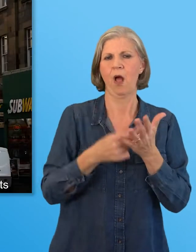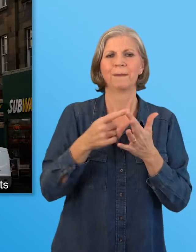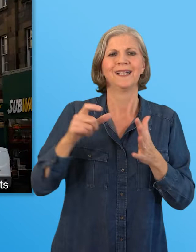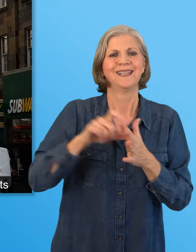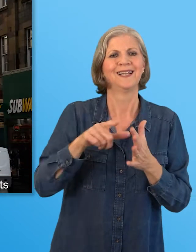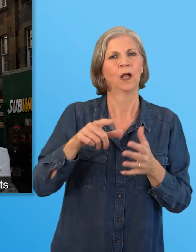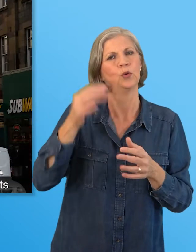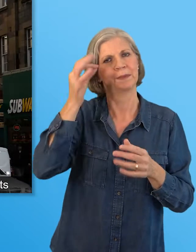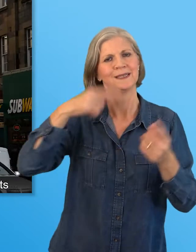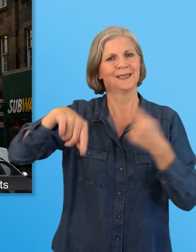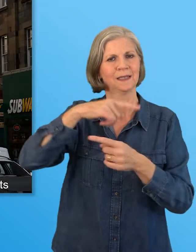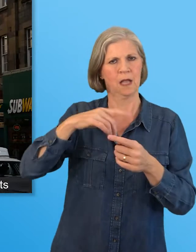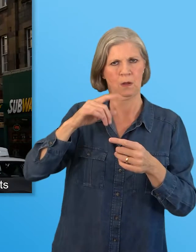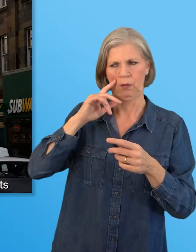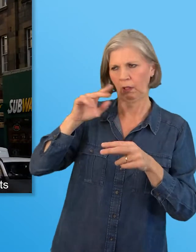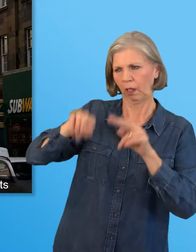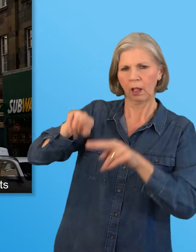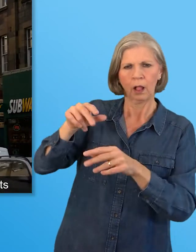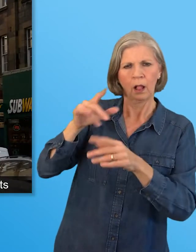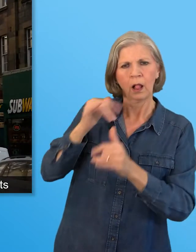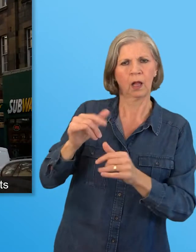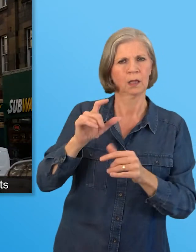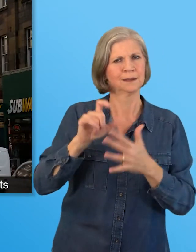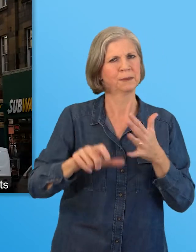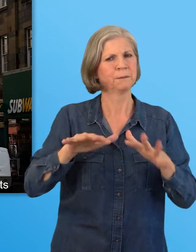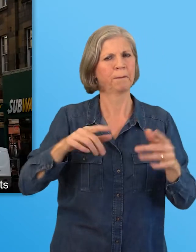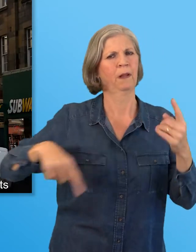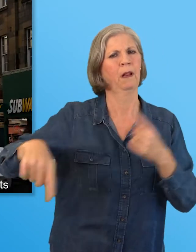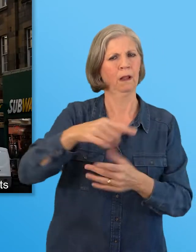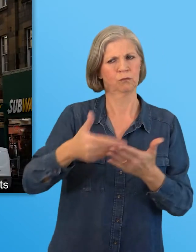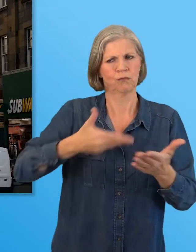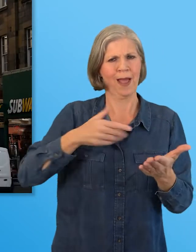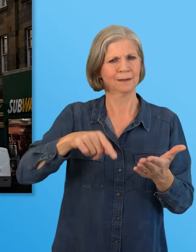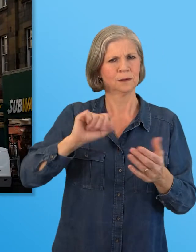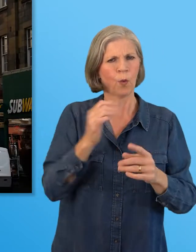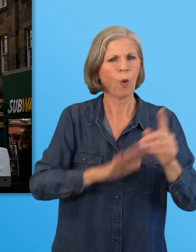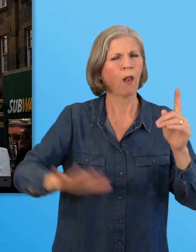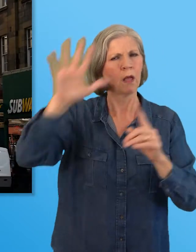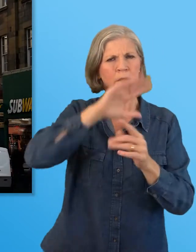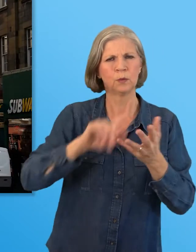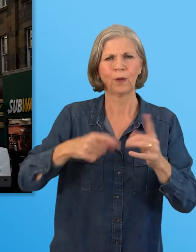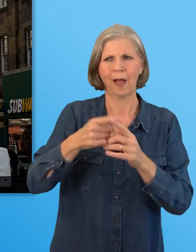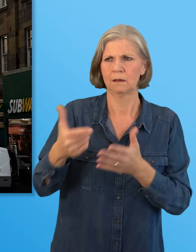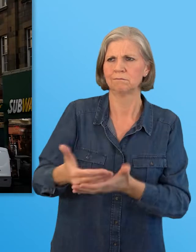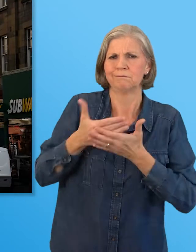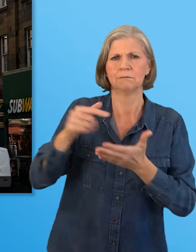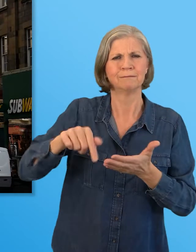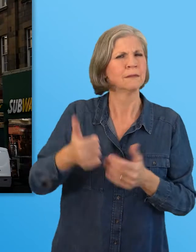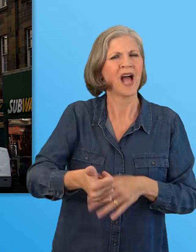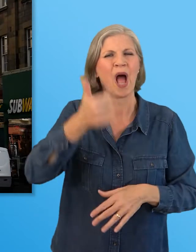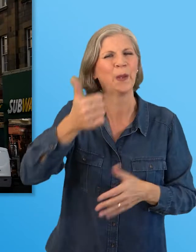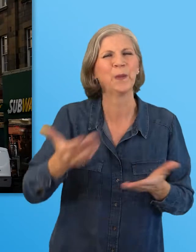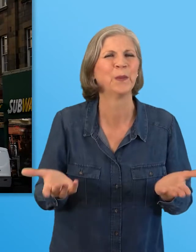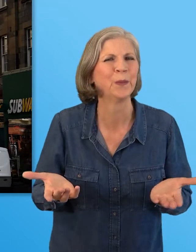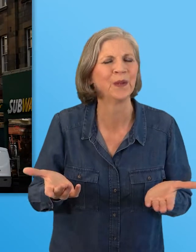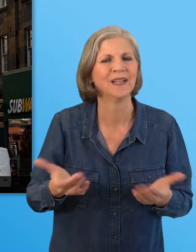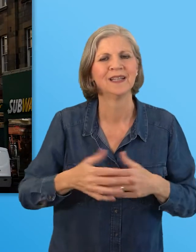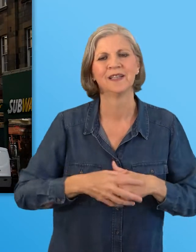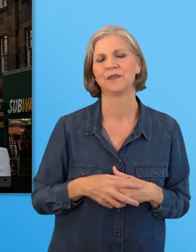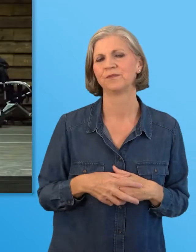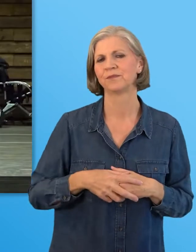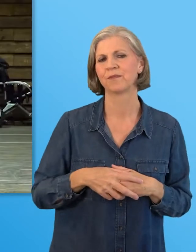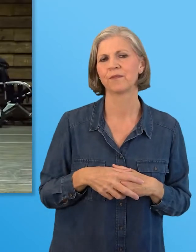the CRPD committee will examine how disabled people's rights in Scotland and the UK are being